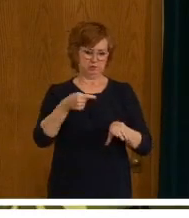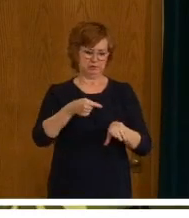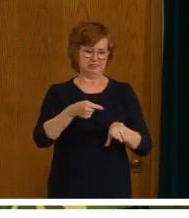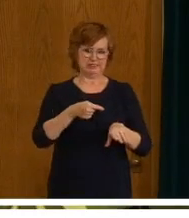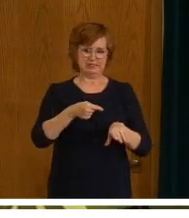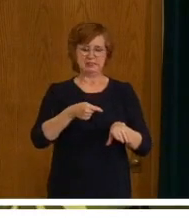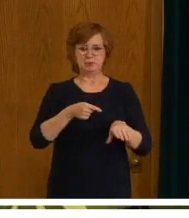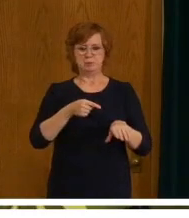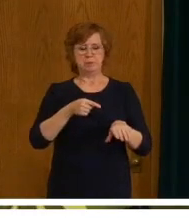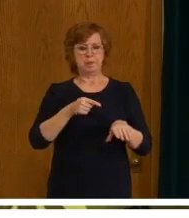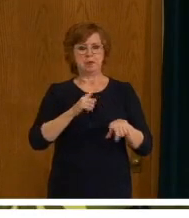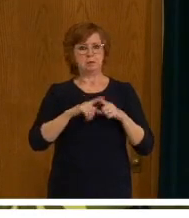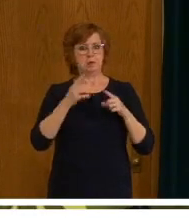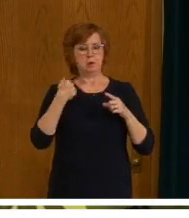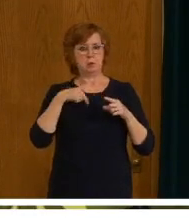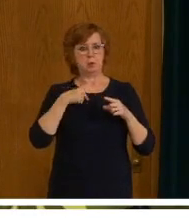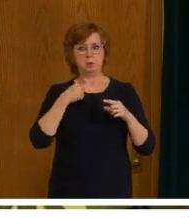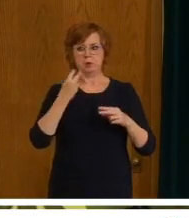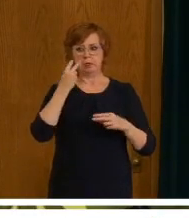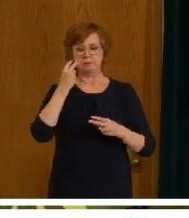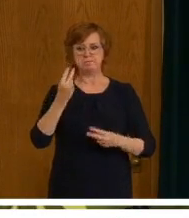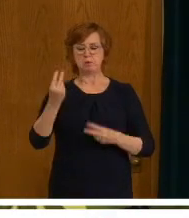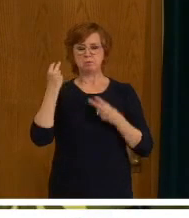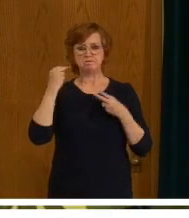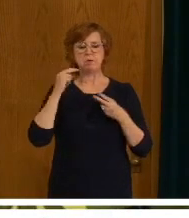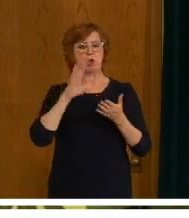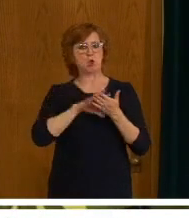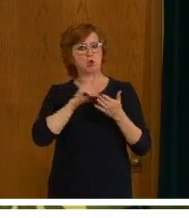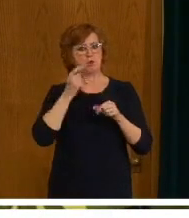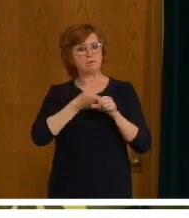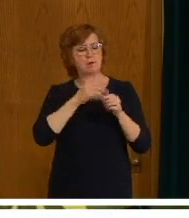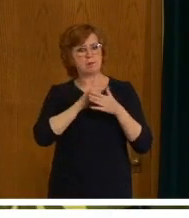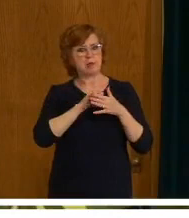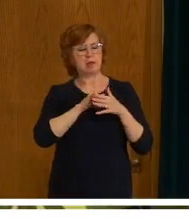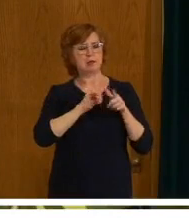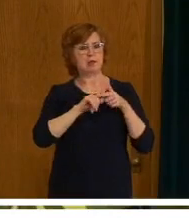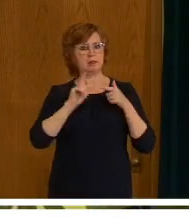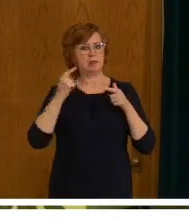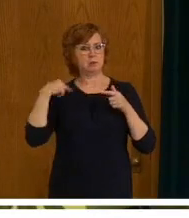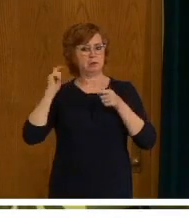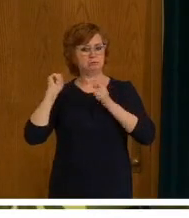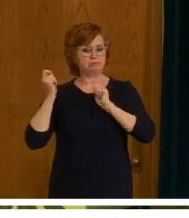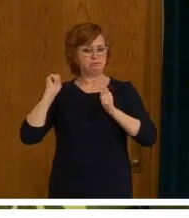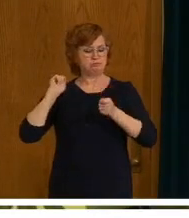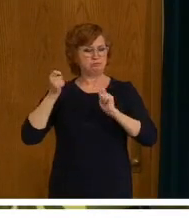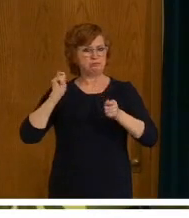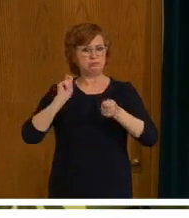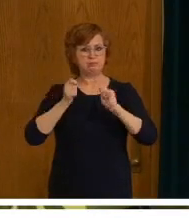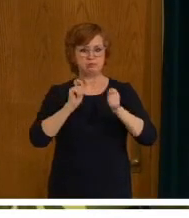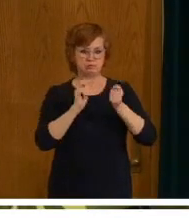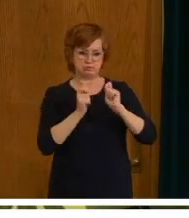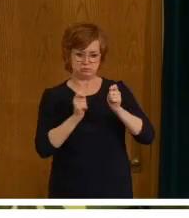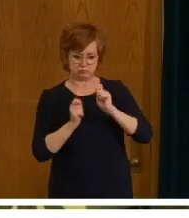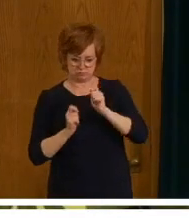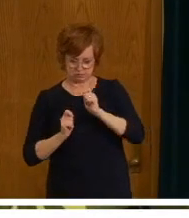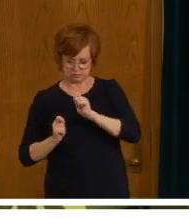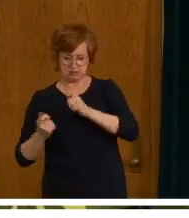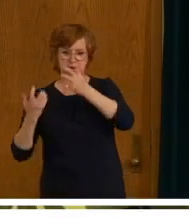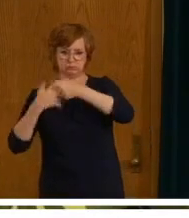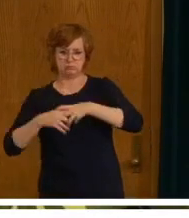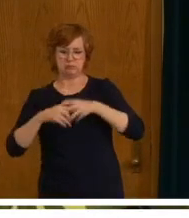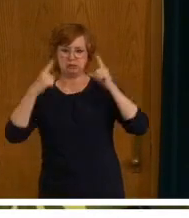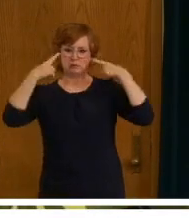the necessary adjustments. And I think to date we've had a very successful vaccination effort, and that we continue